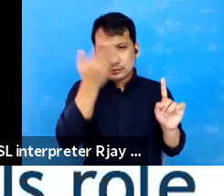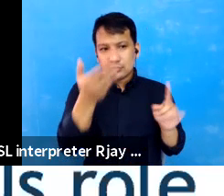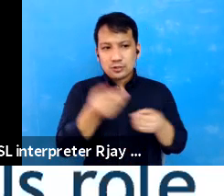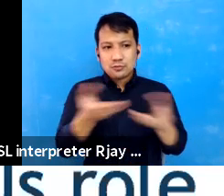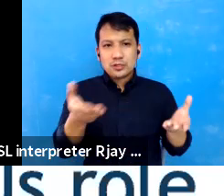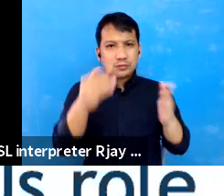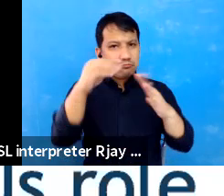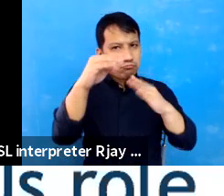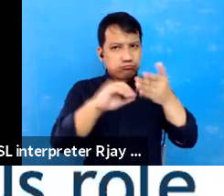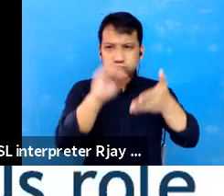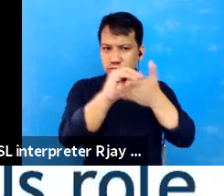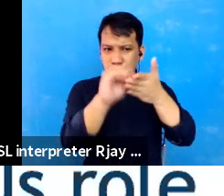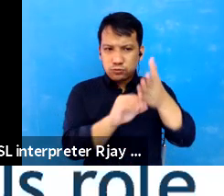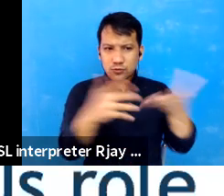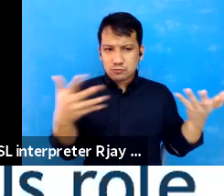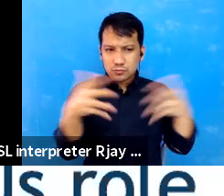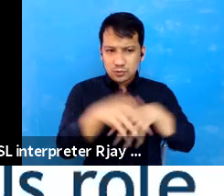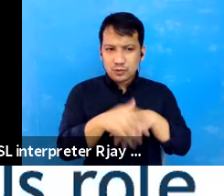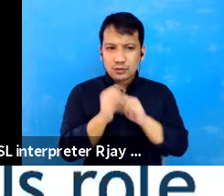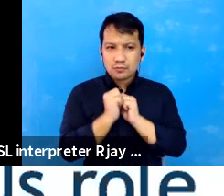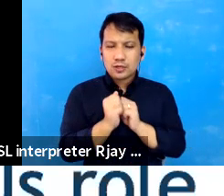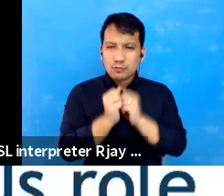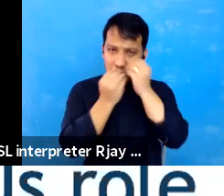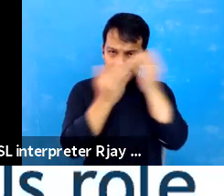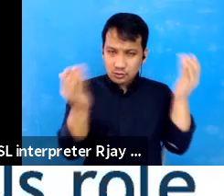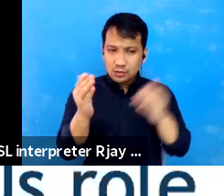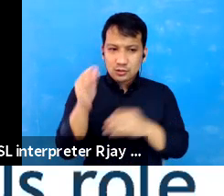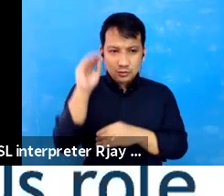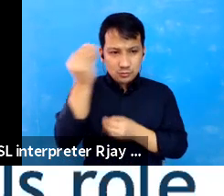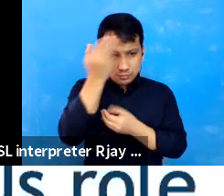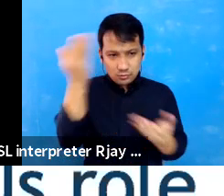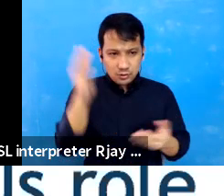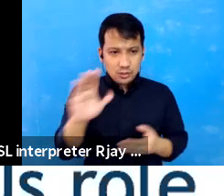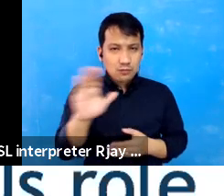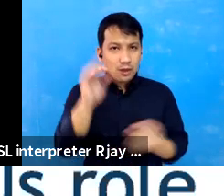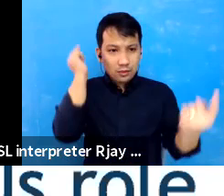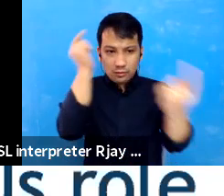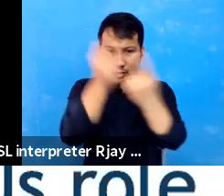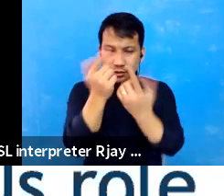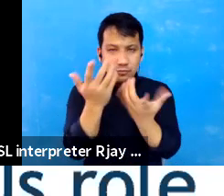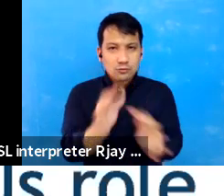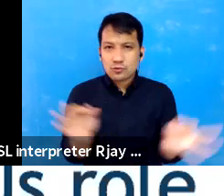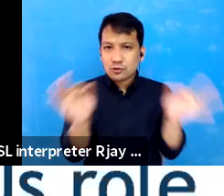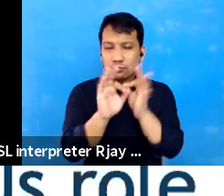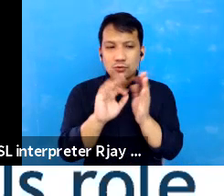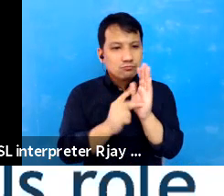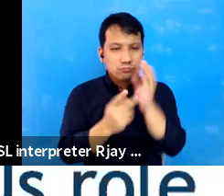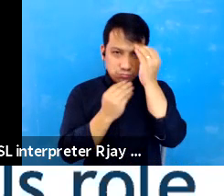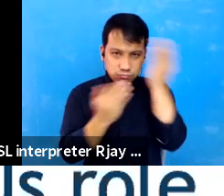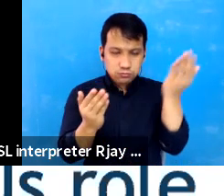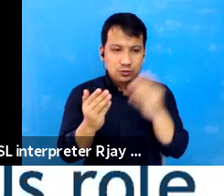naglalagay nito lahat at pinagsama-sama upang makarating doon sa target. So that's the key role,